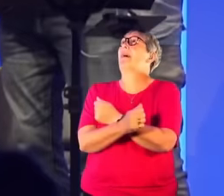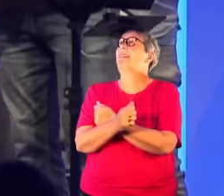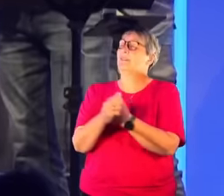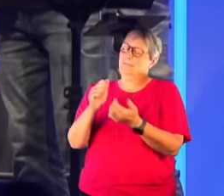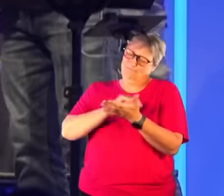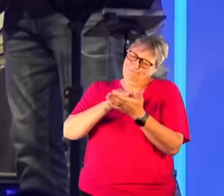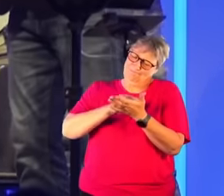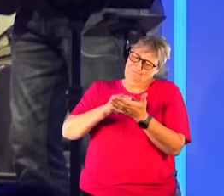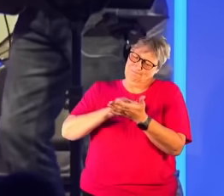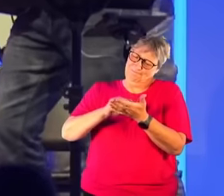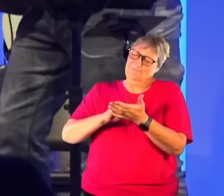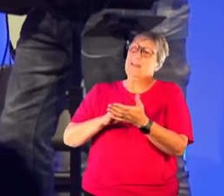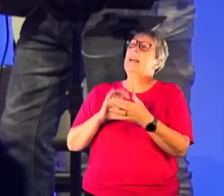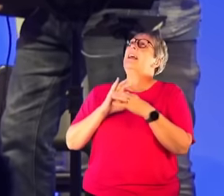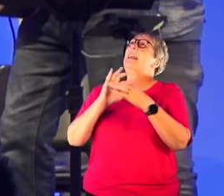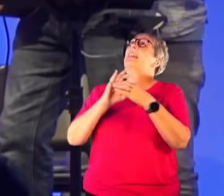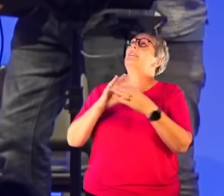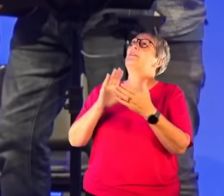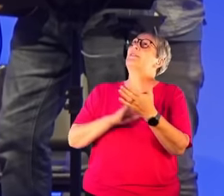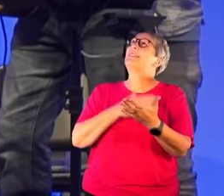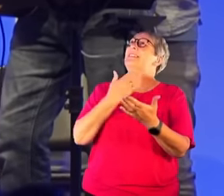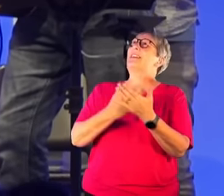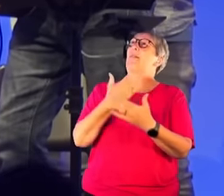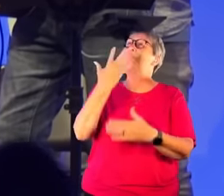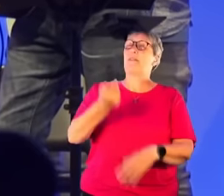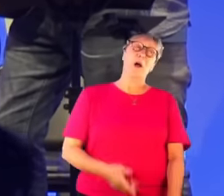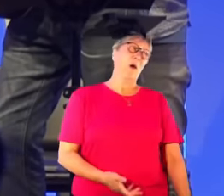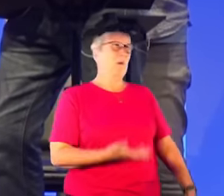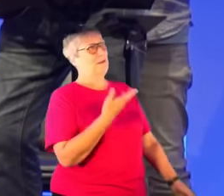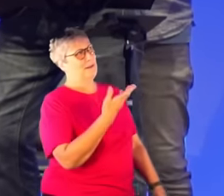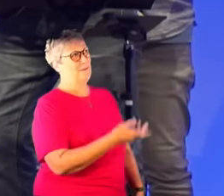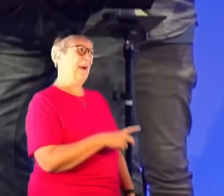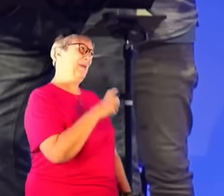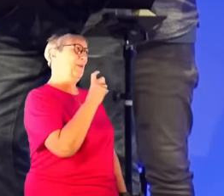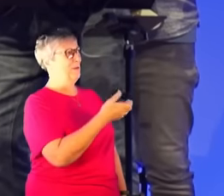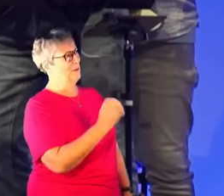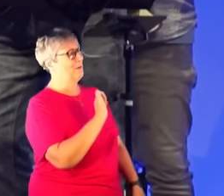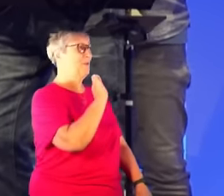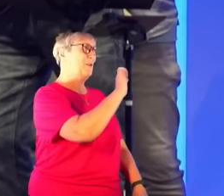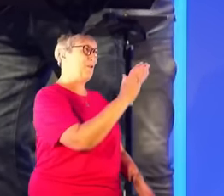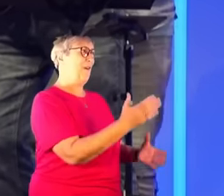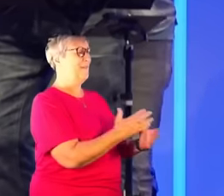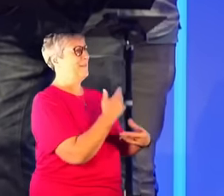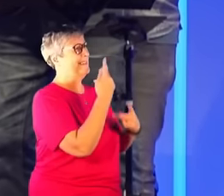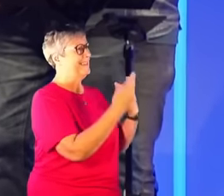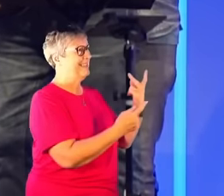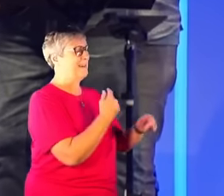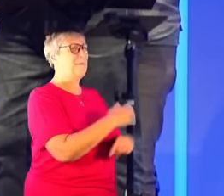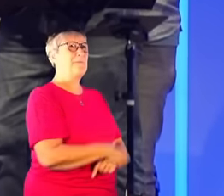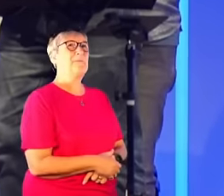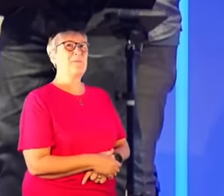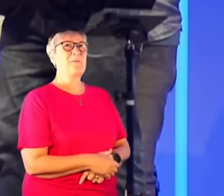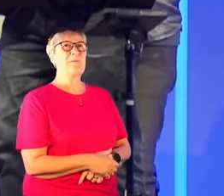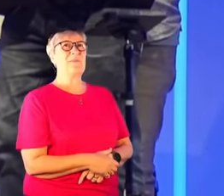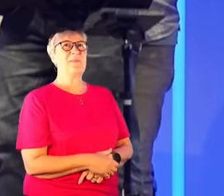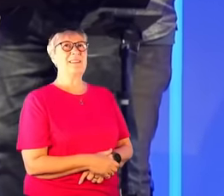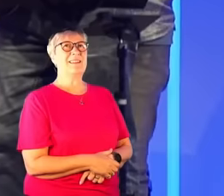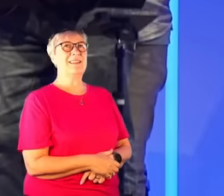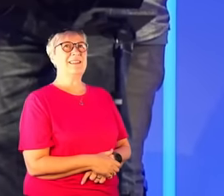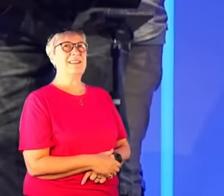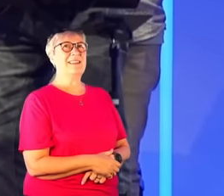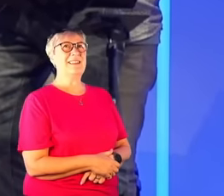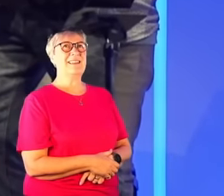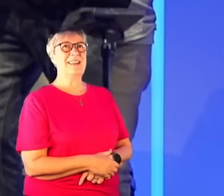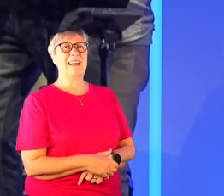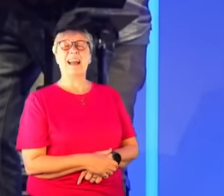song about Psalm 51. What about you, Colin? What was the first song you ever wrote? Well, Phil, I wish I could say that mine was much